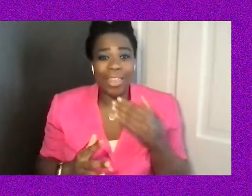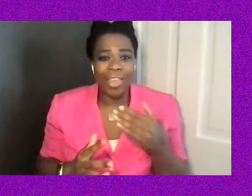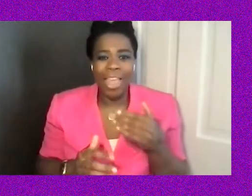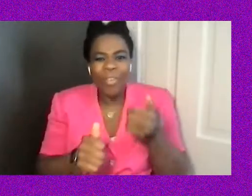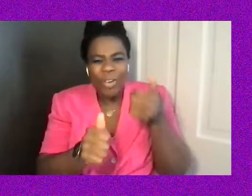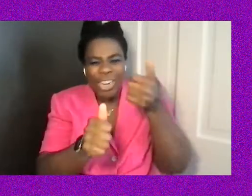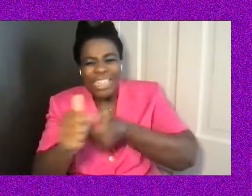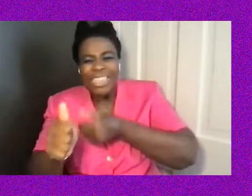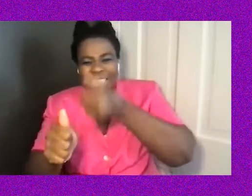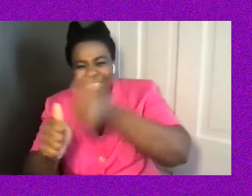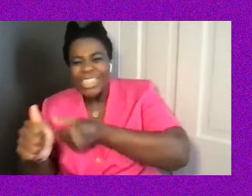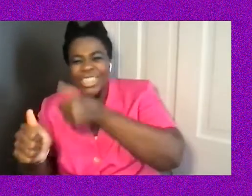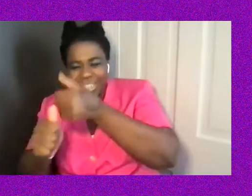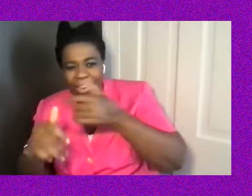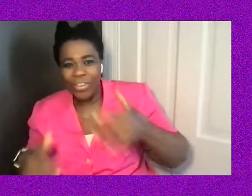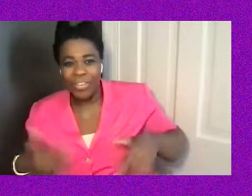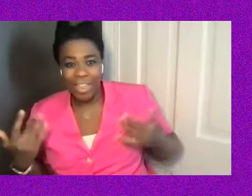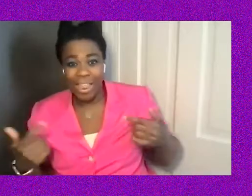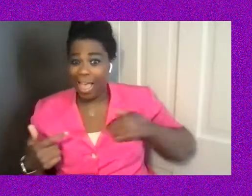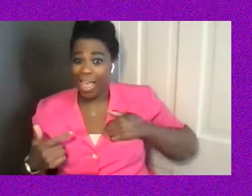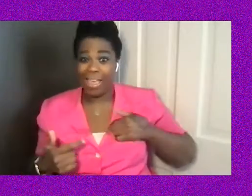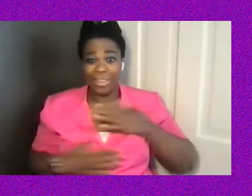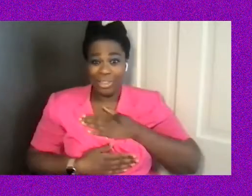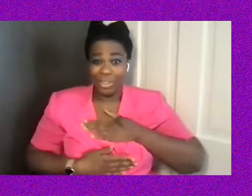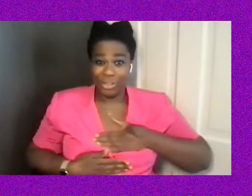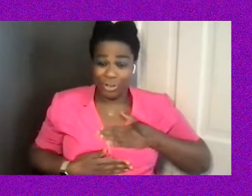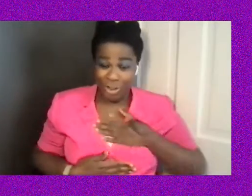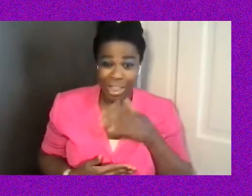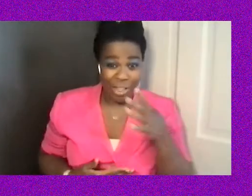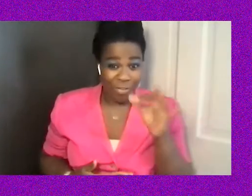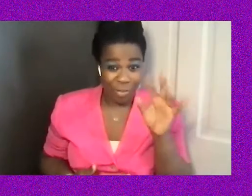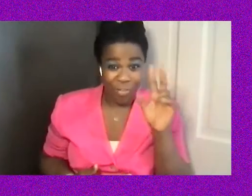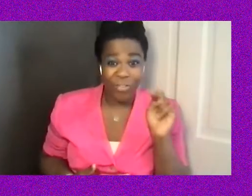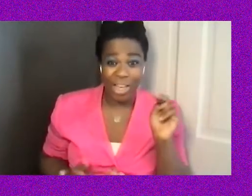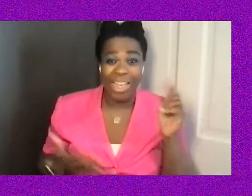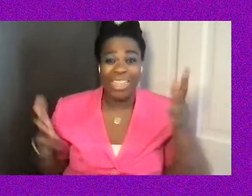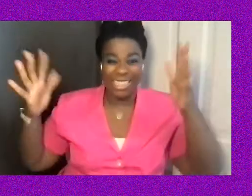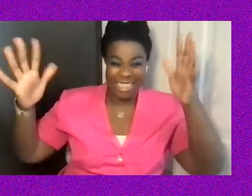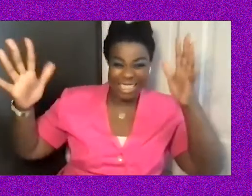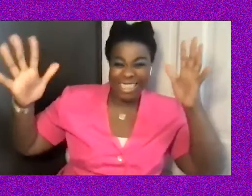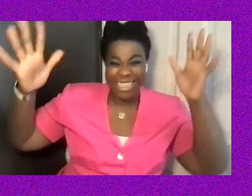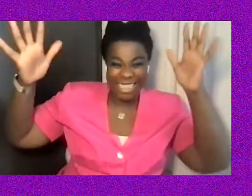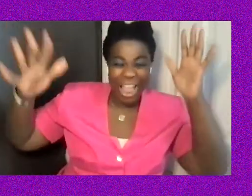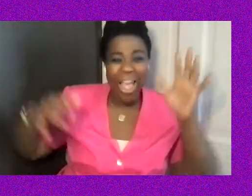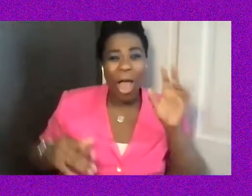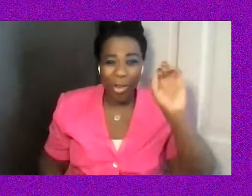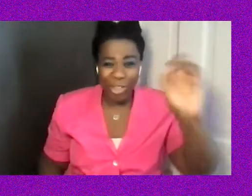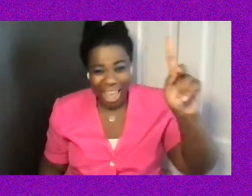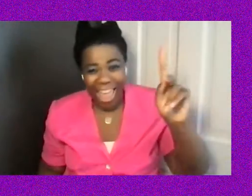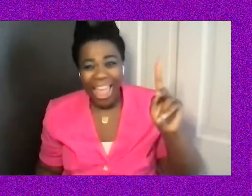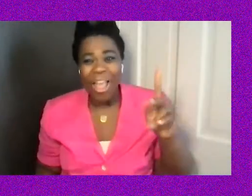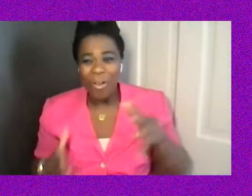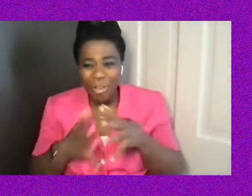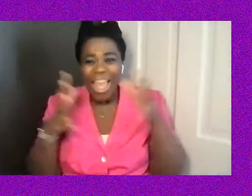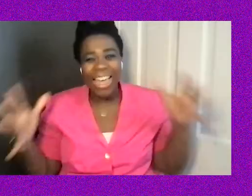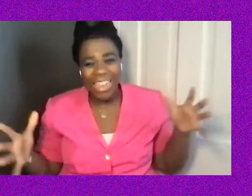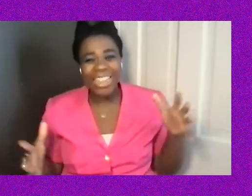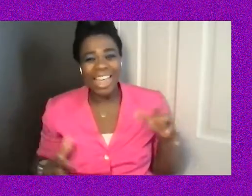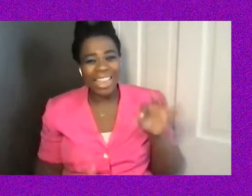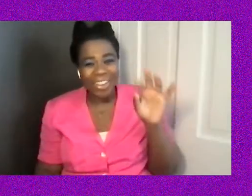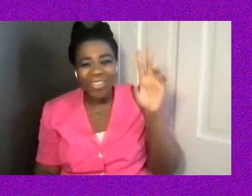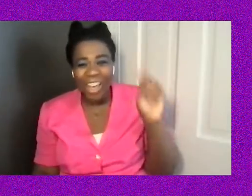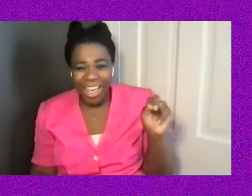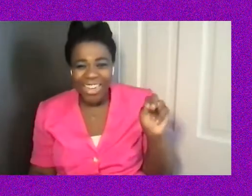event. I know I had fun. If you had fun, make some noise. Okay, we had a lot of fun.